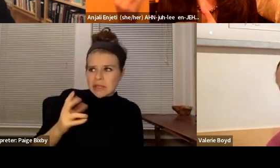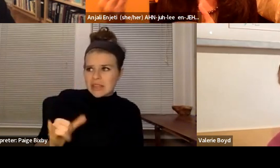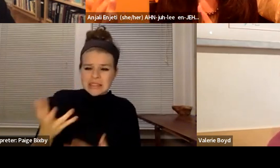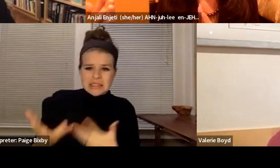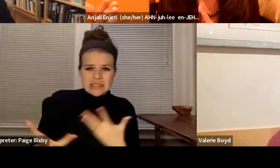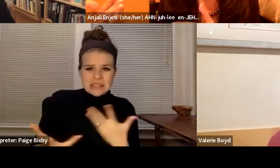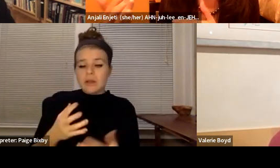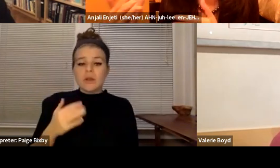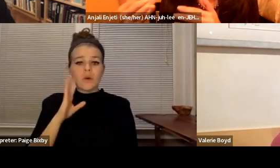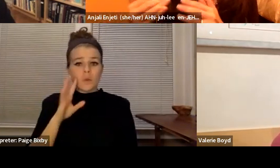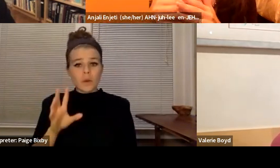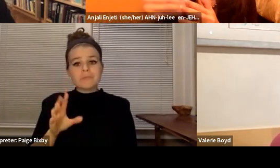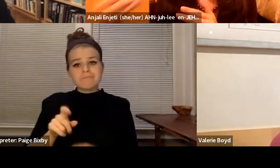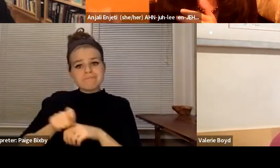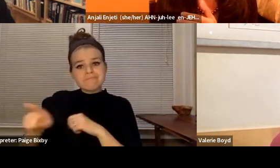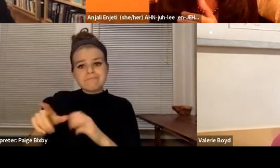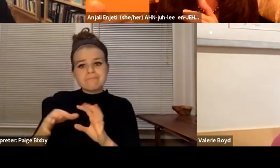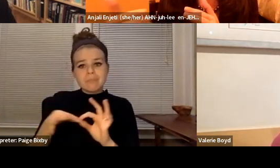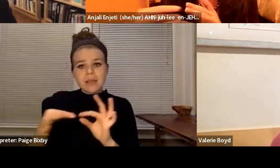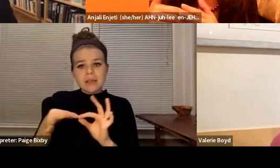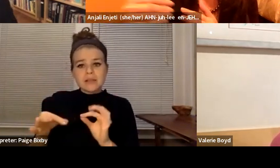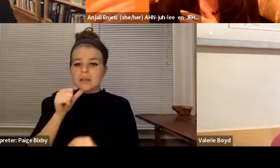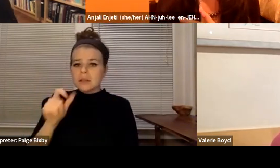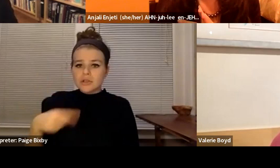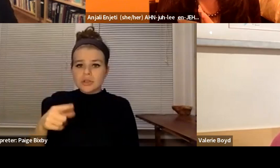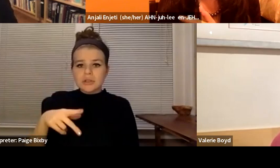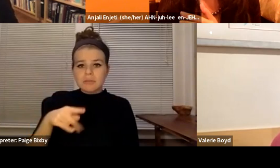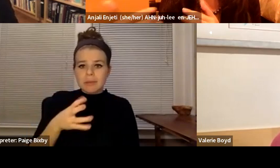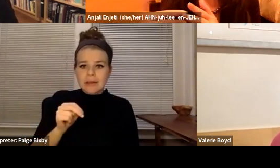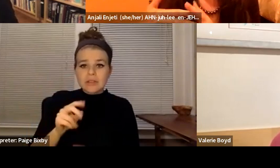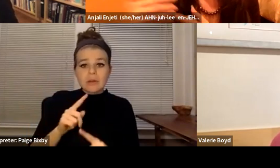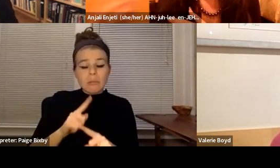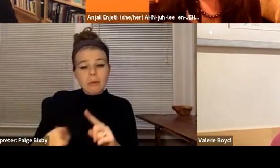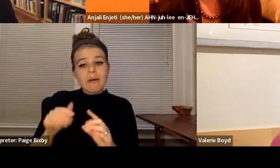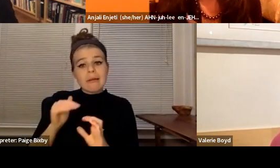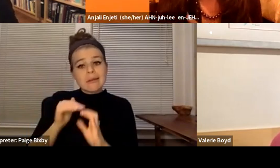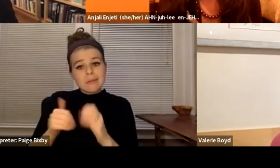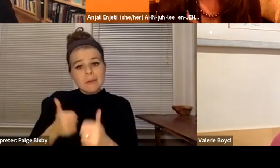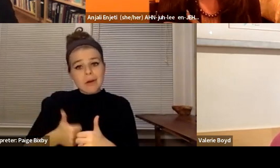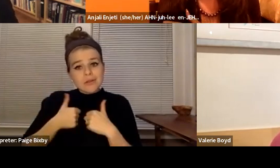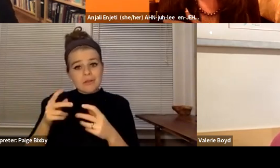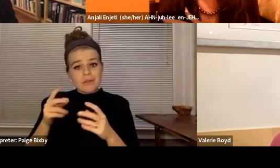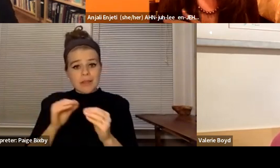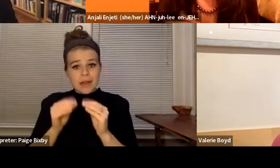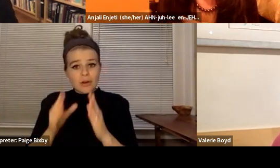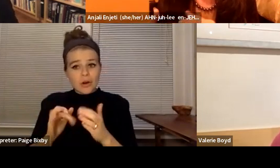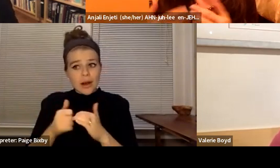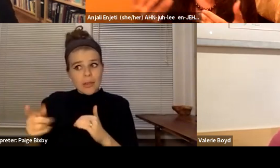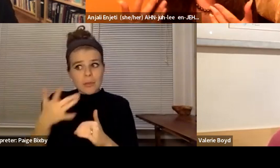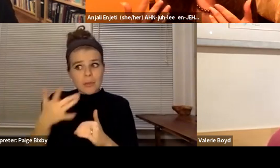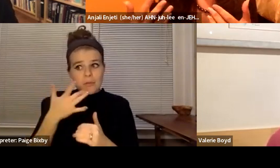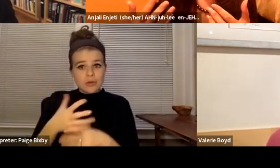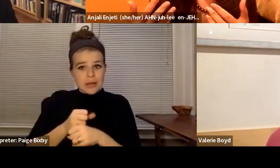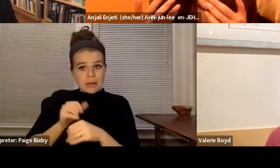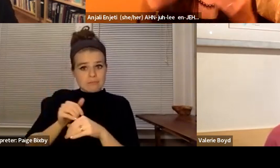just the publication, but the name of the editor and the email address of the editor and how they prefer to receive pitches.